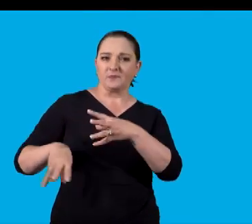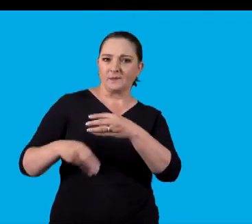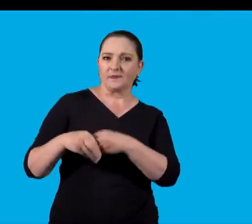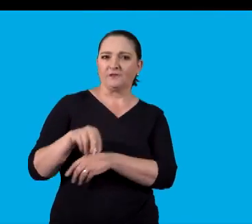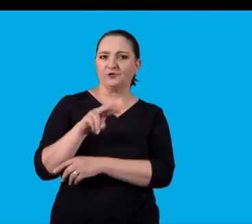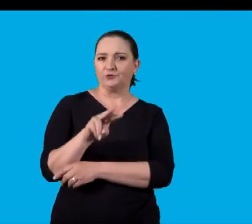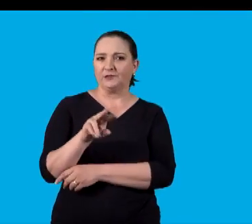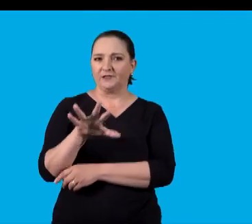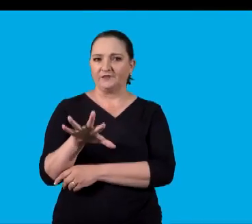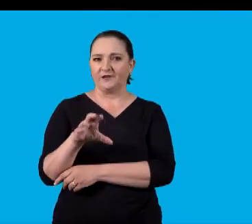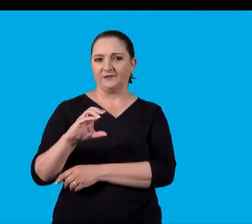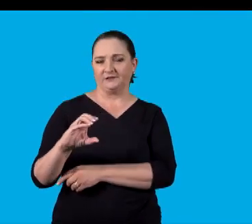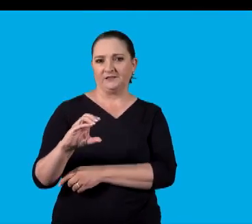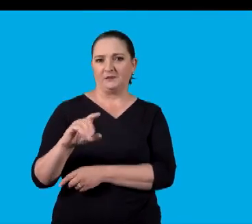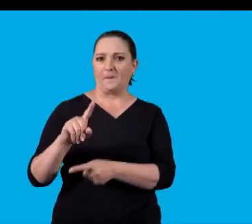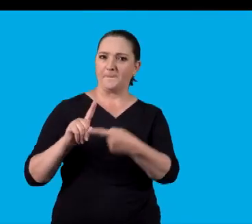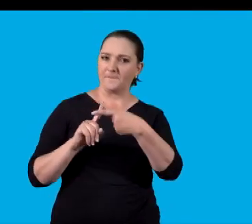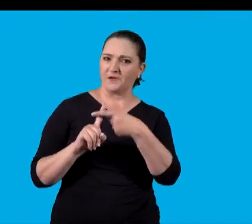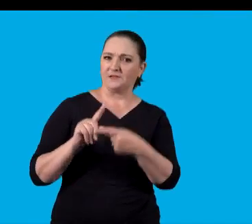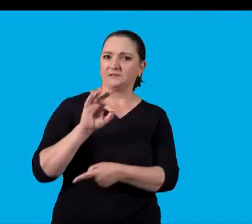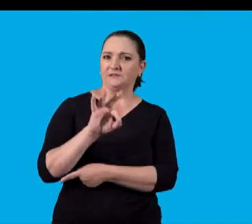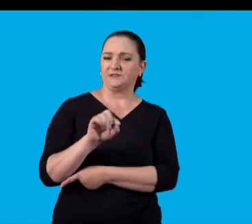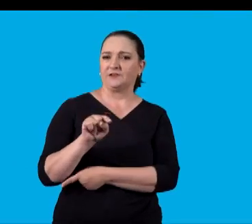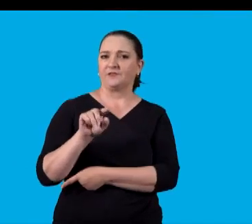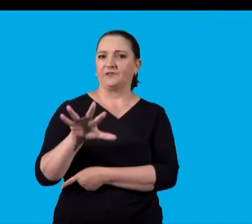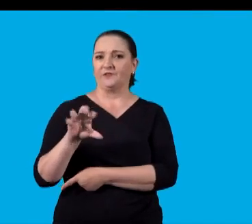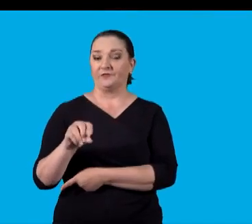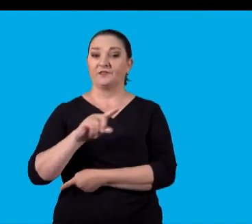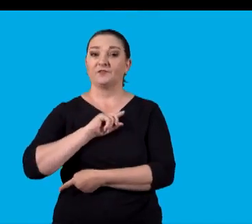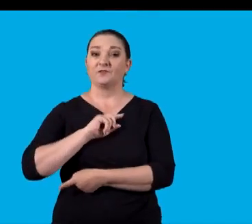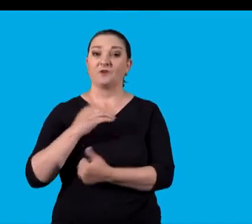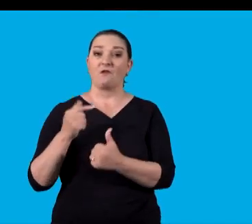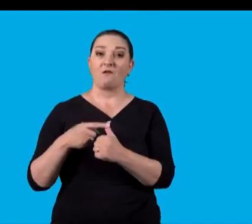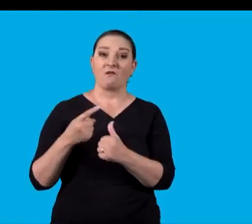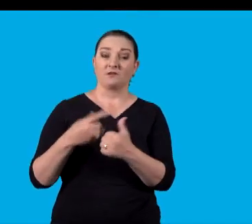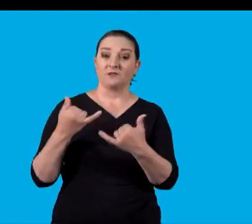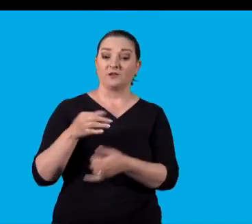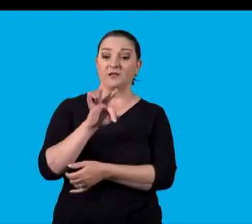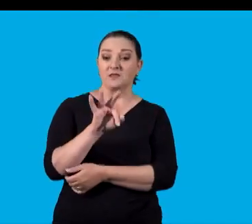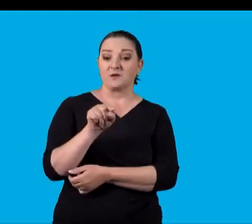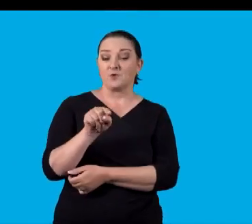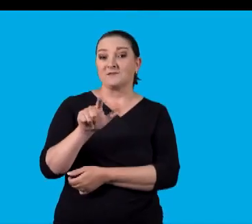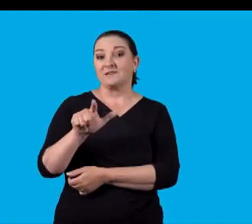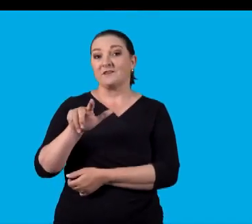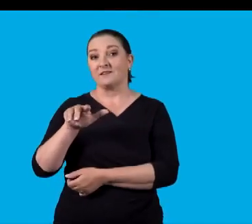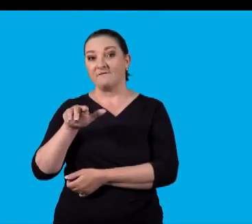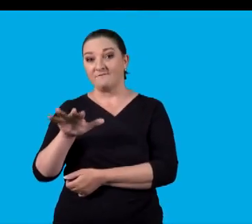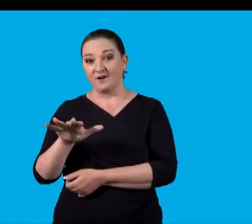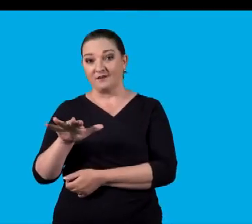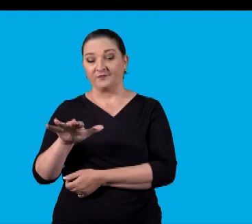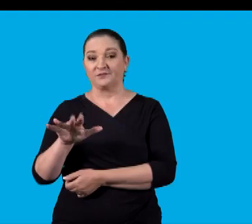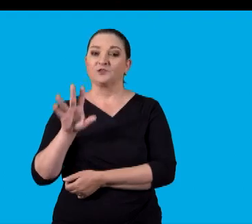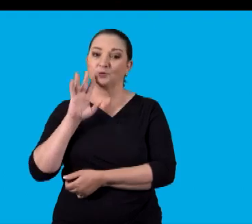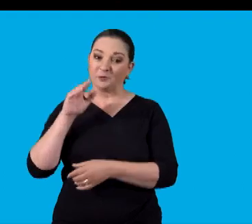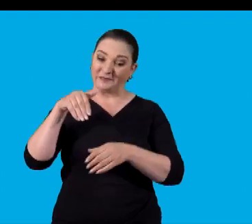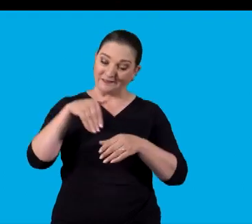50. So the cash flow statement now is an addition of the 25 cents plus the 3 Rand 50. That will give me